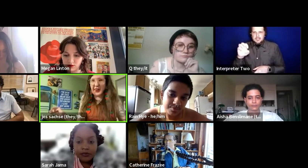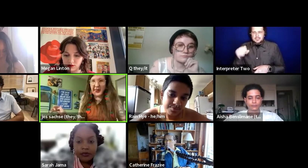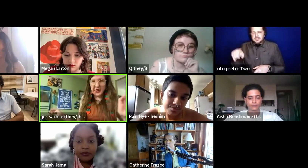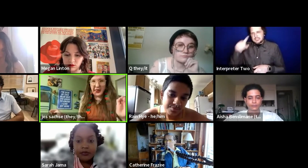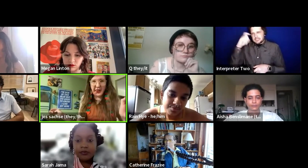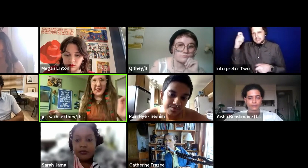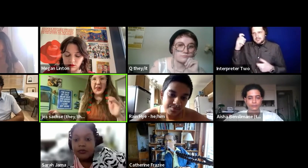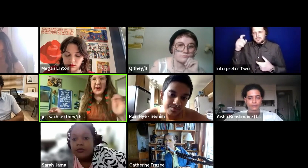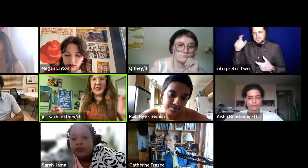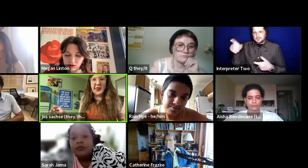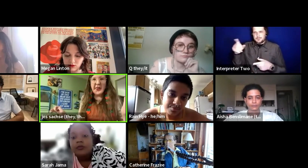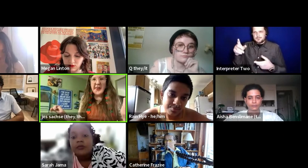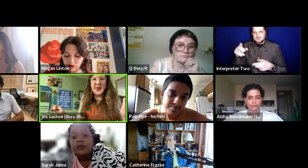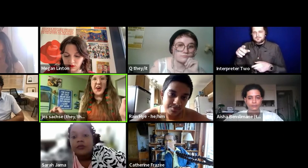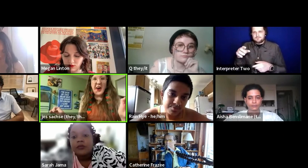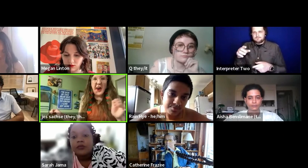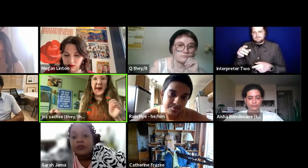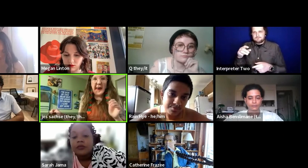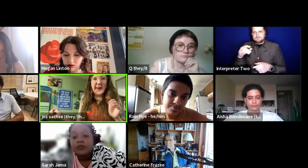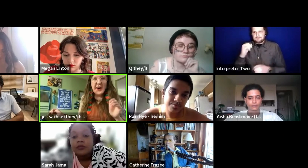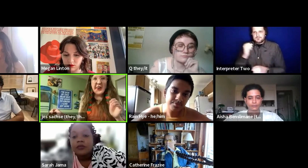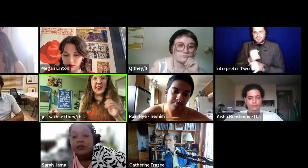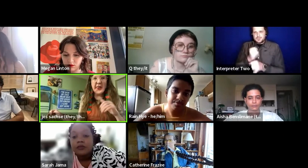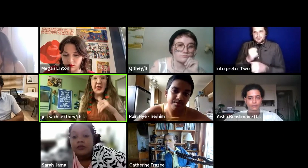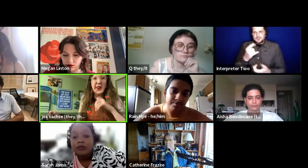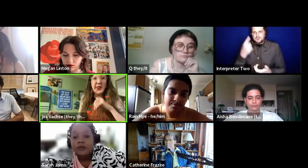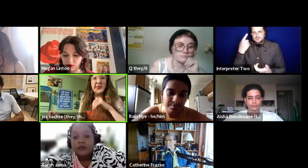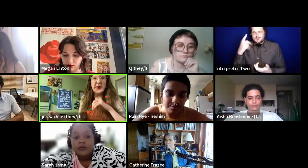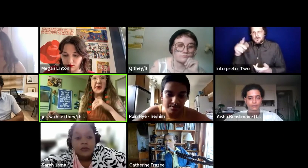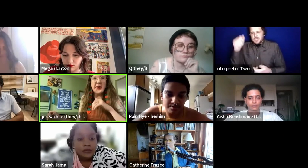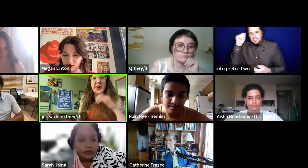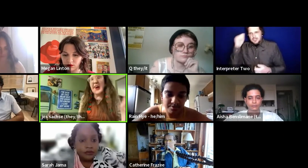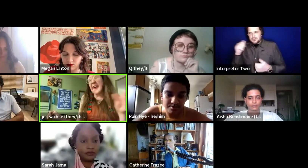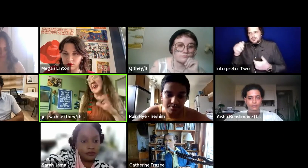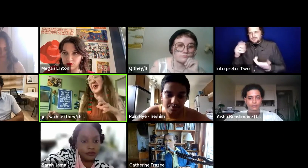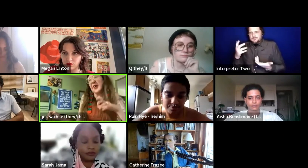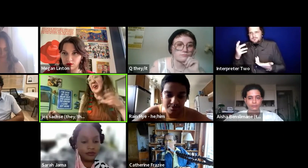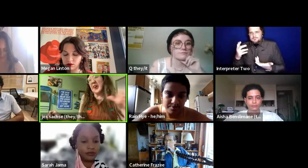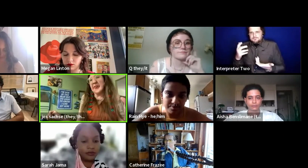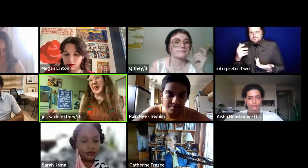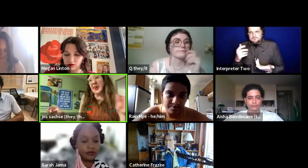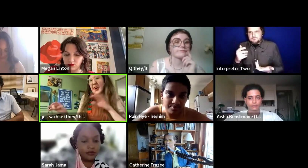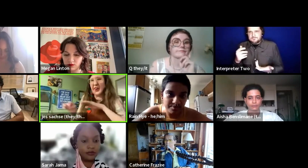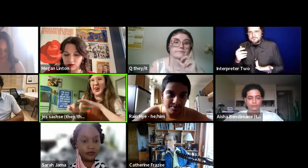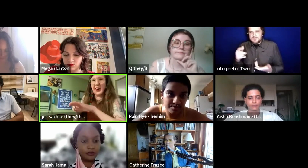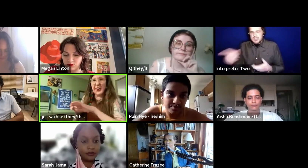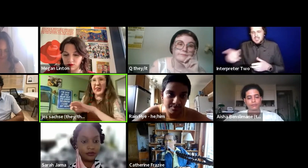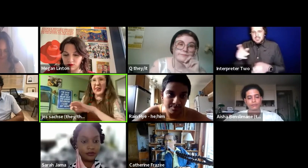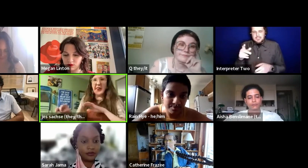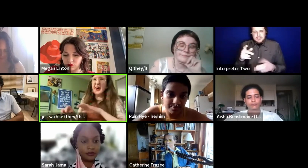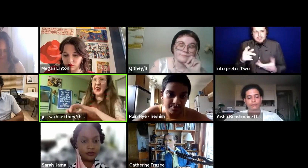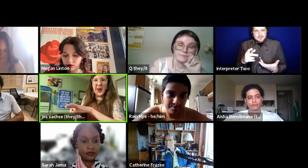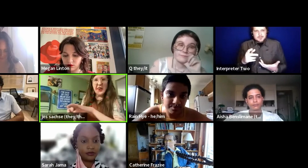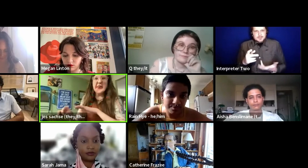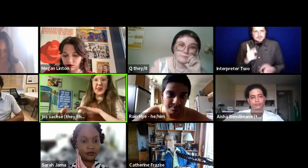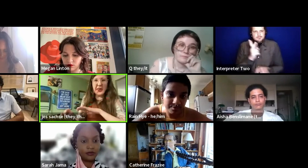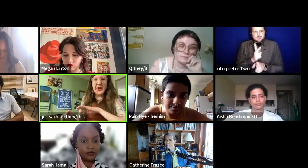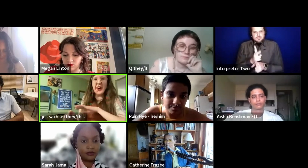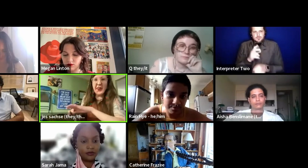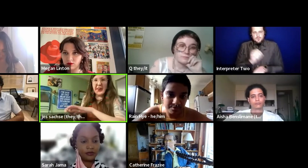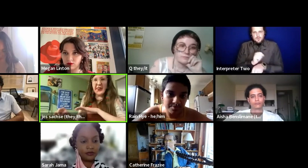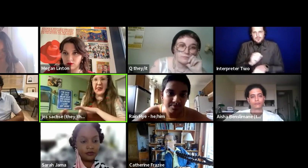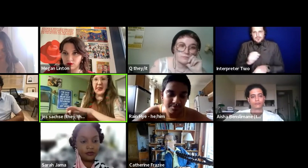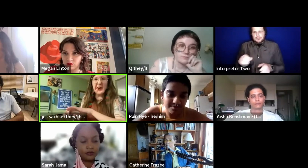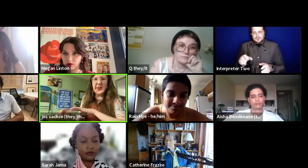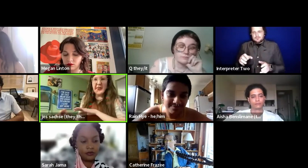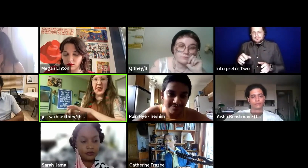for adults and children with disabilities. So thinking through that aspect of care work alongside artwork and